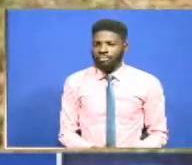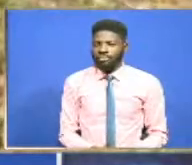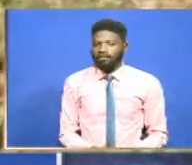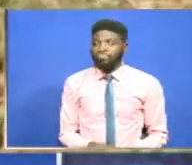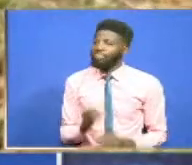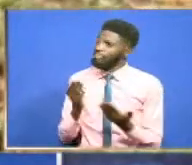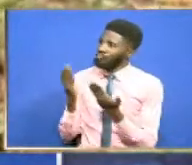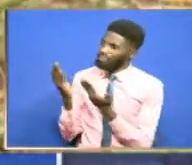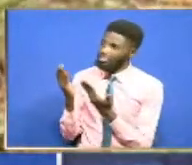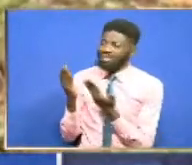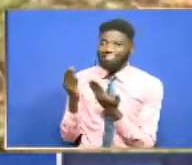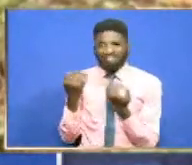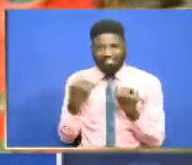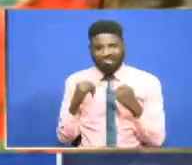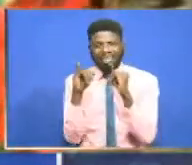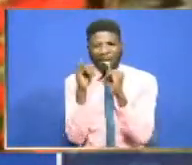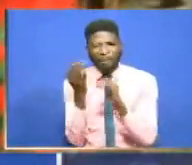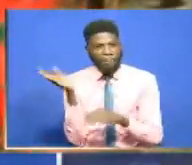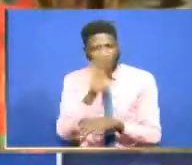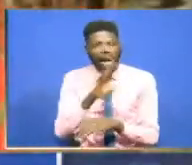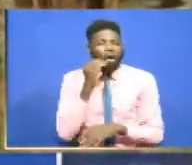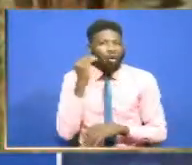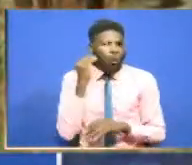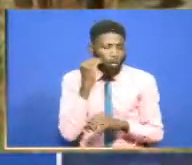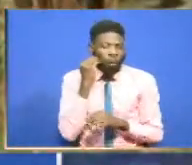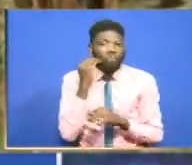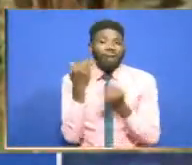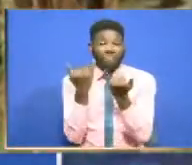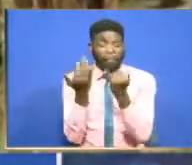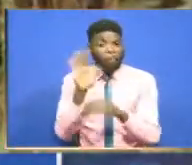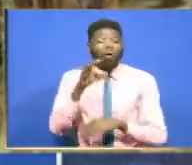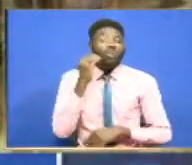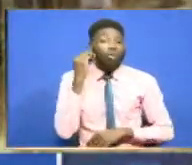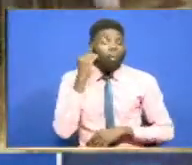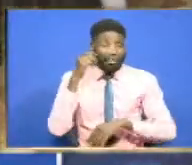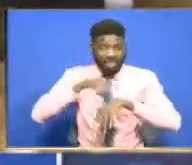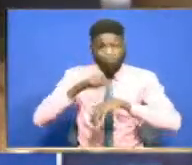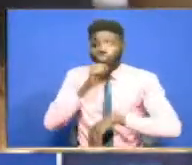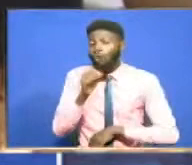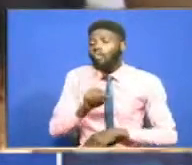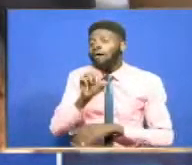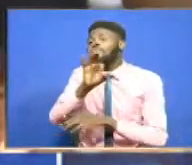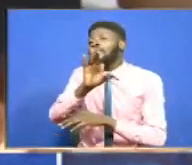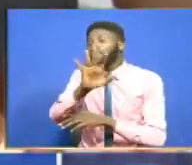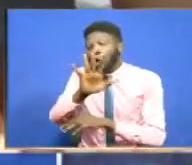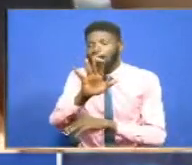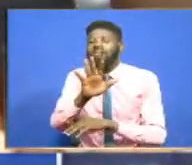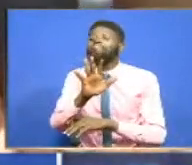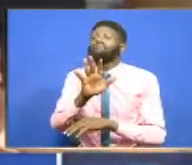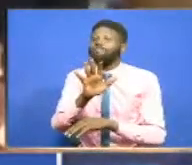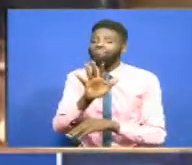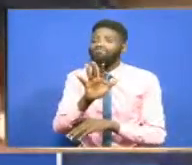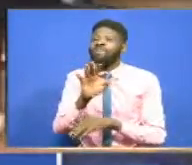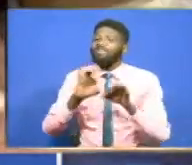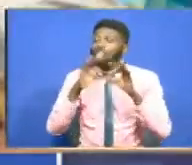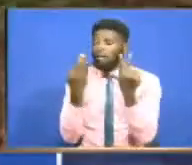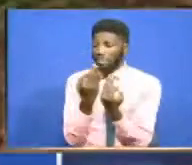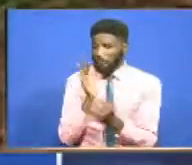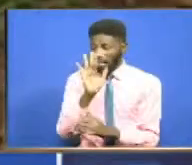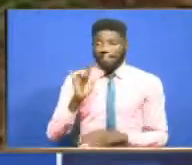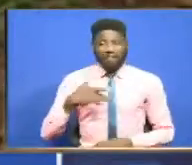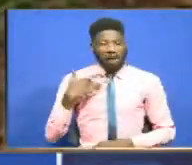She began tracing her ancestral home, and now her return at the age of 35 has brought nothing but joy to her